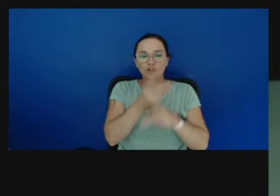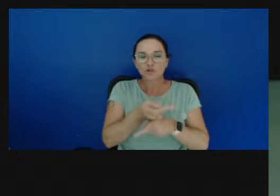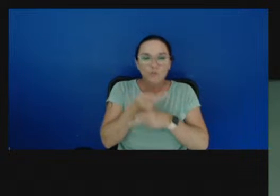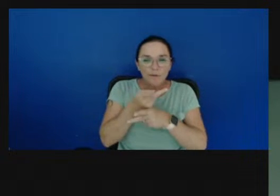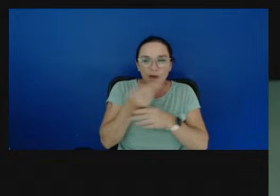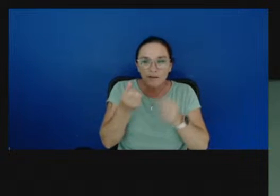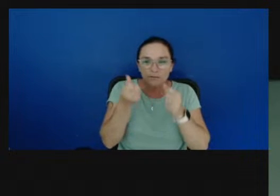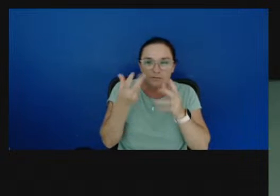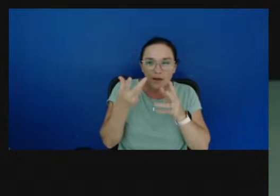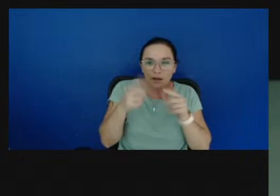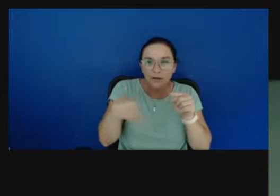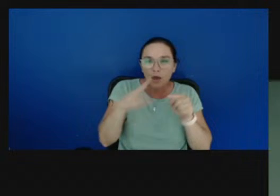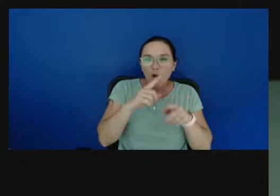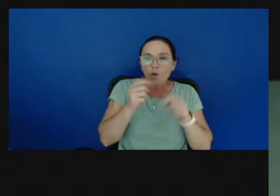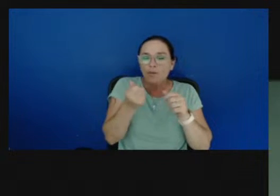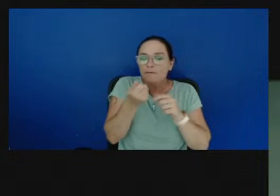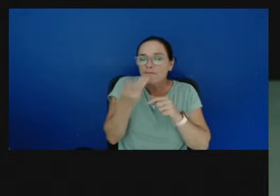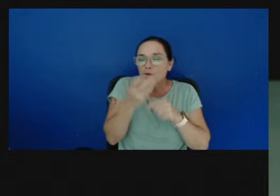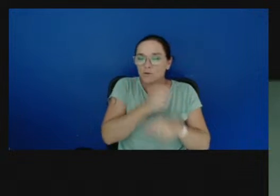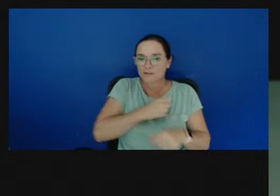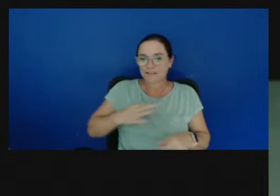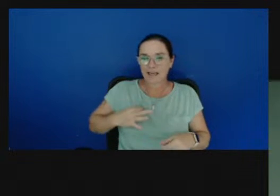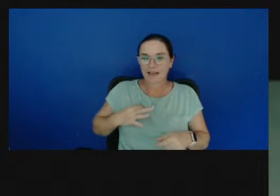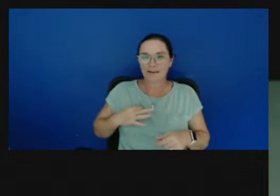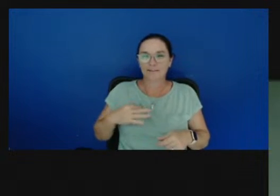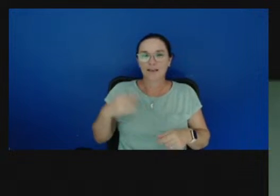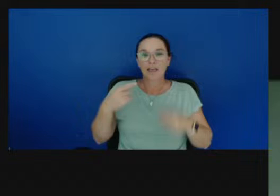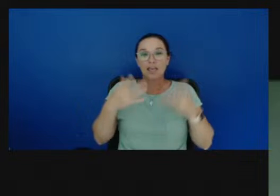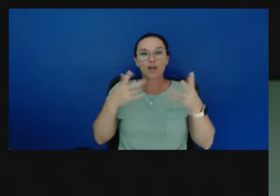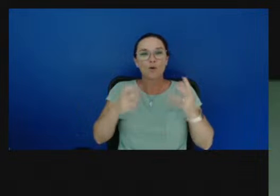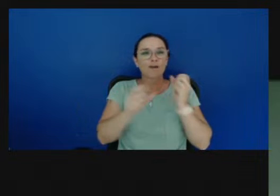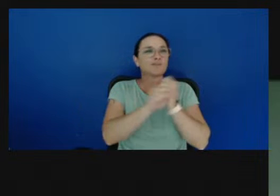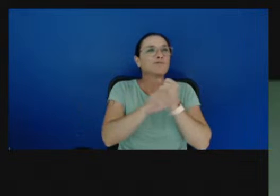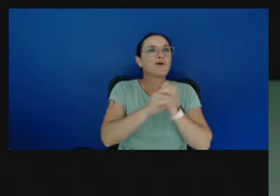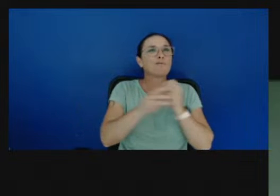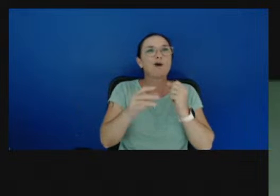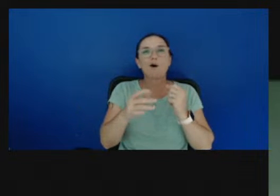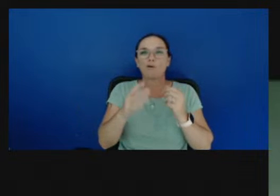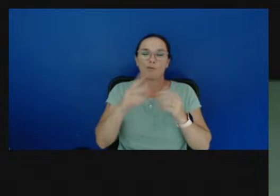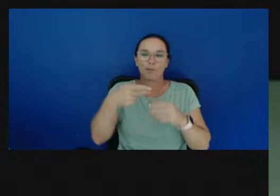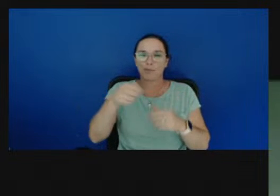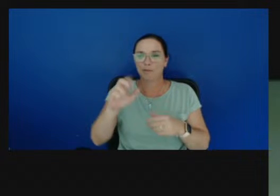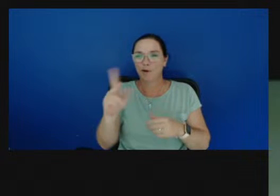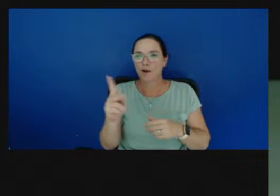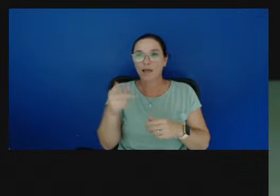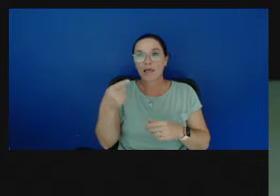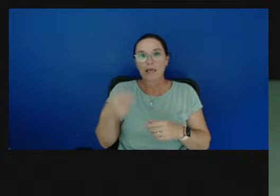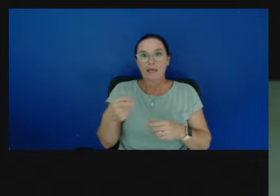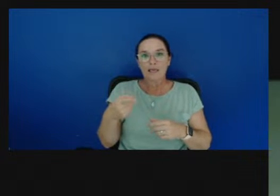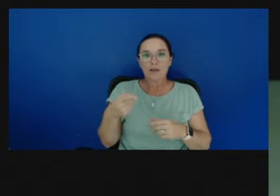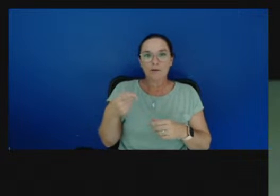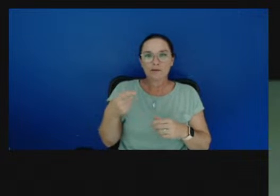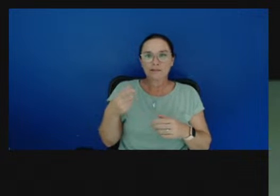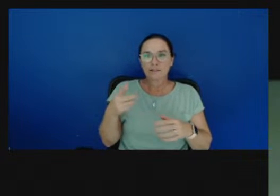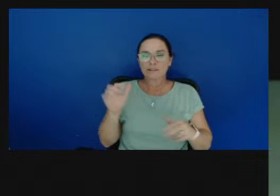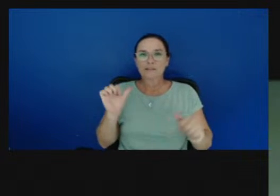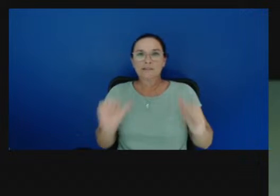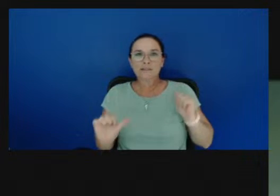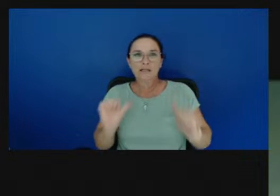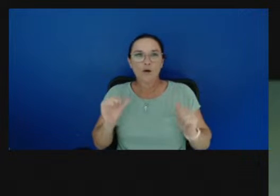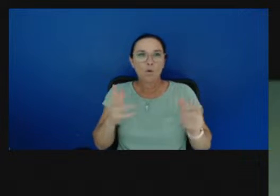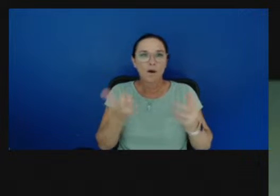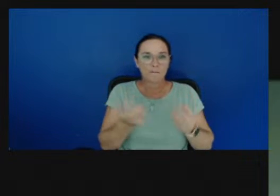staff, and he was anxious to promote the park and encourage visitors. And Bowles was in a tight spot, balancing his desire for more